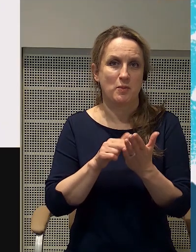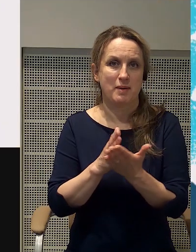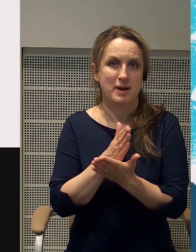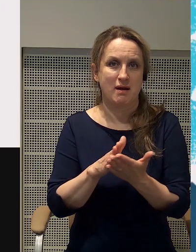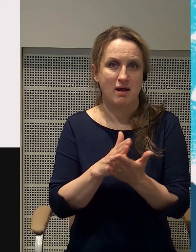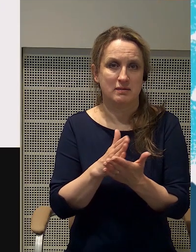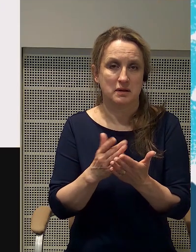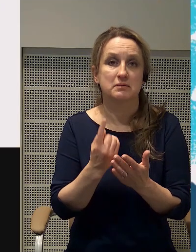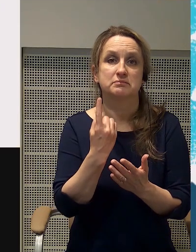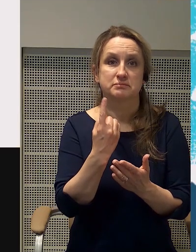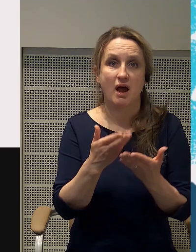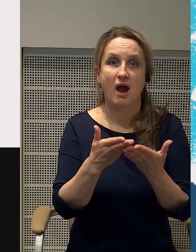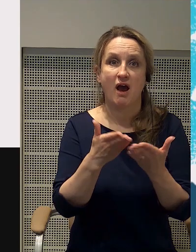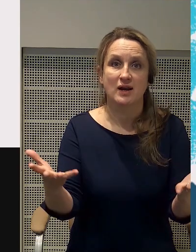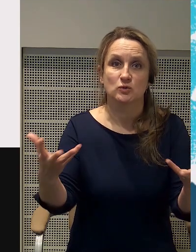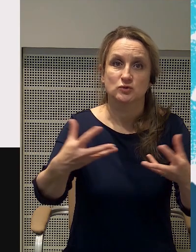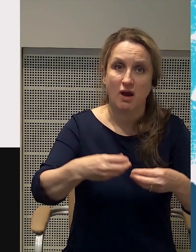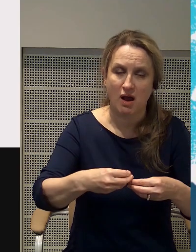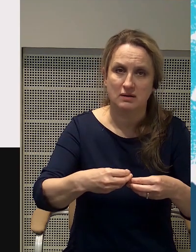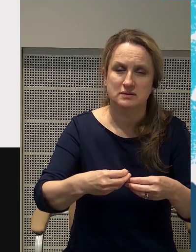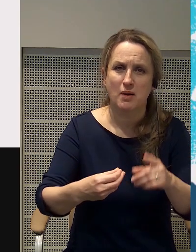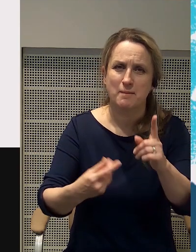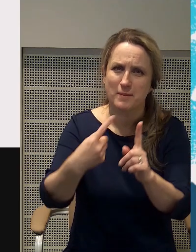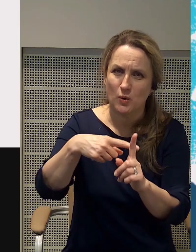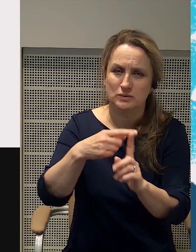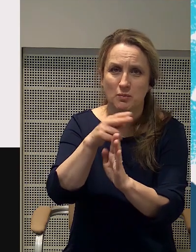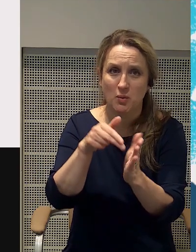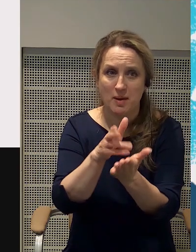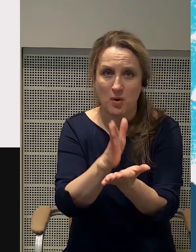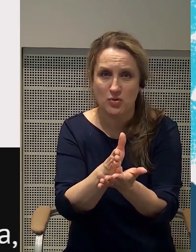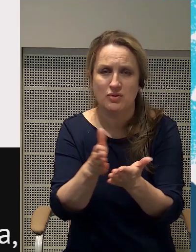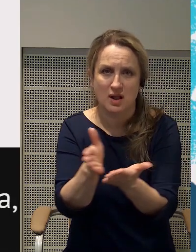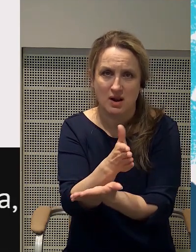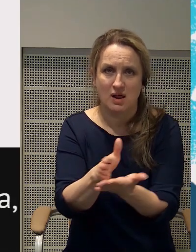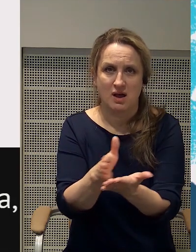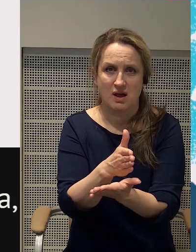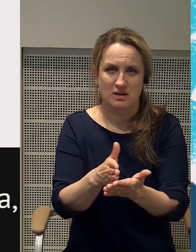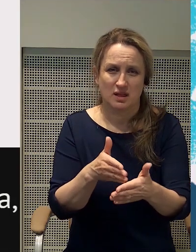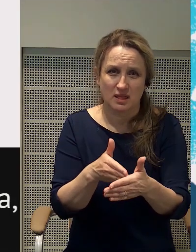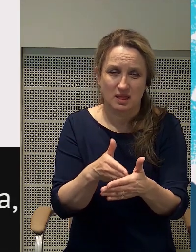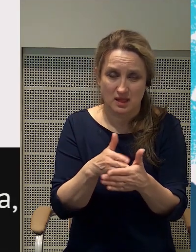when we want to work with patient groups, also regulatory topics, and so on.